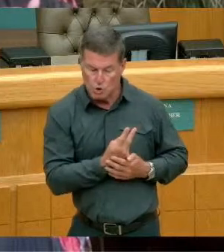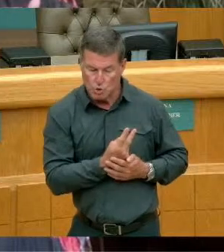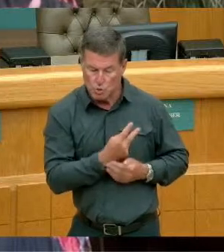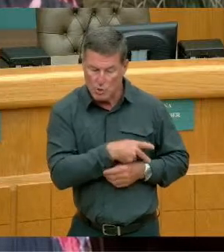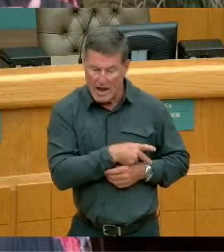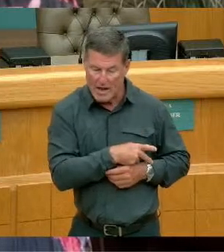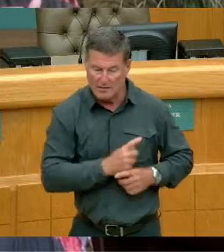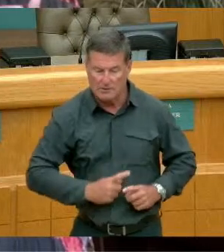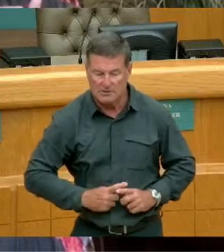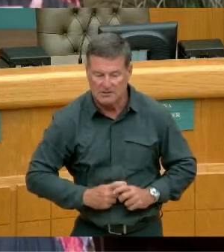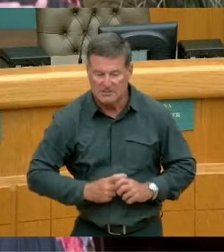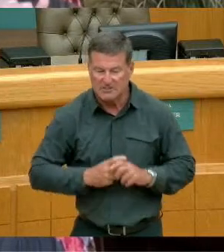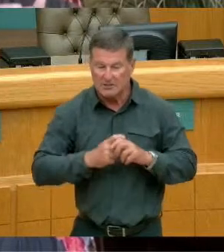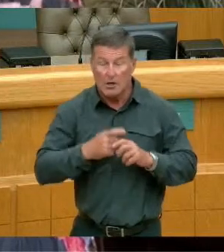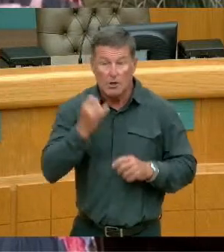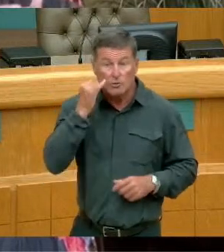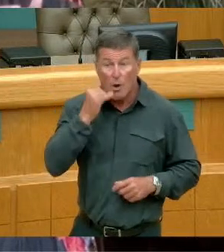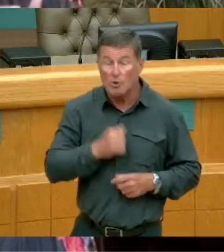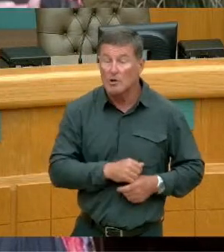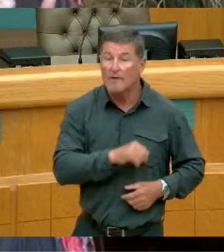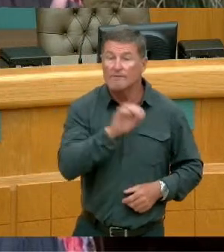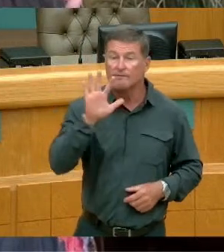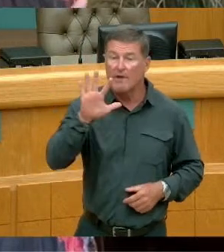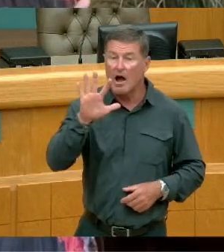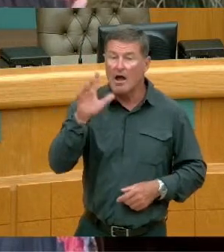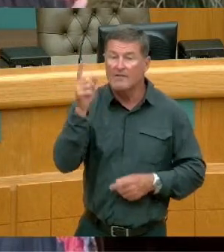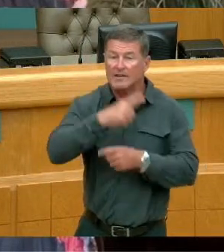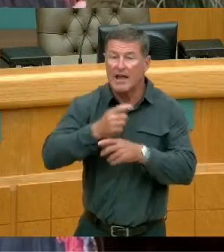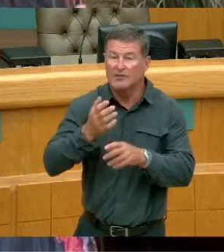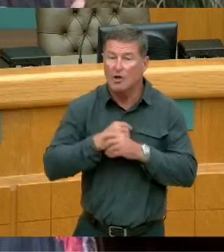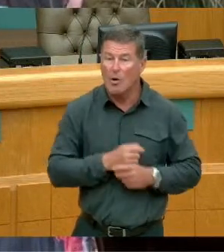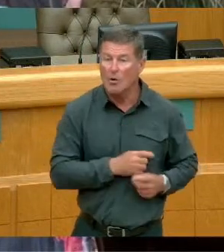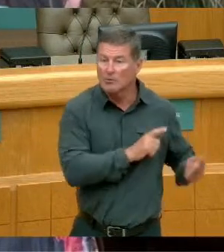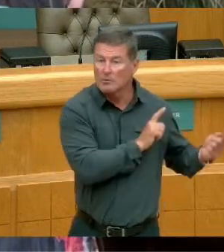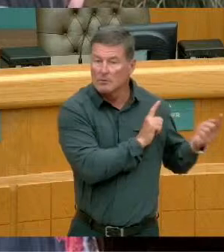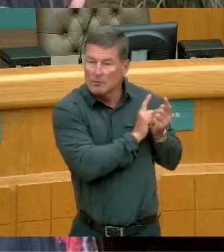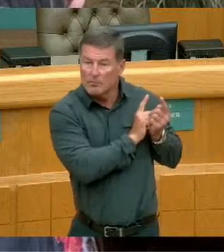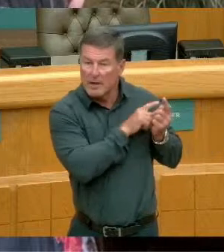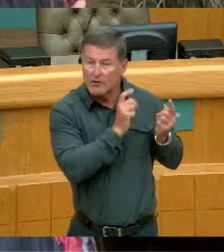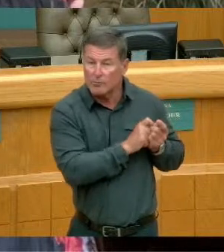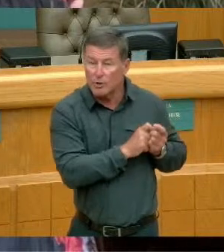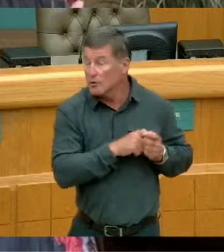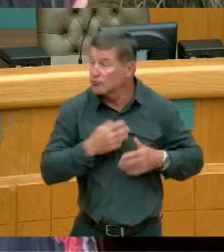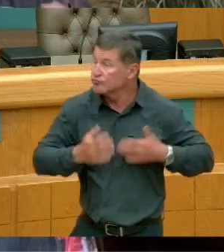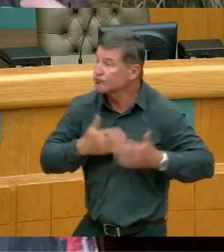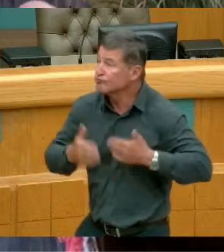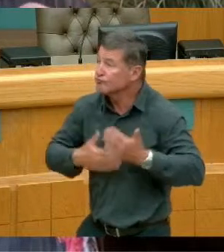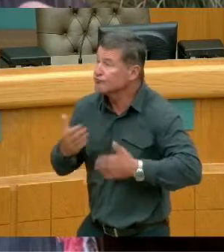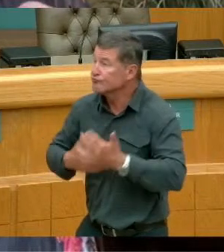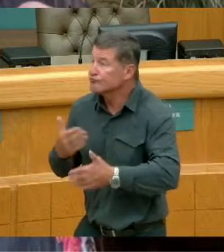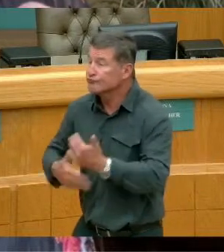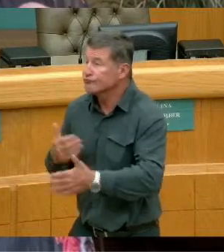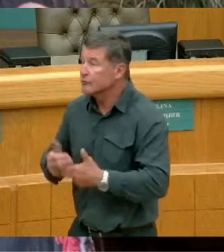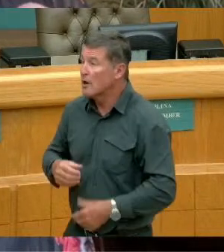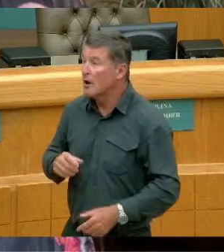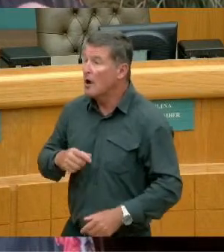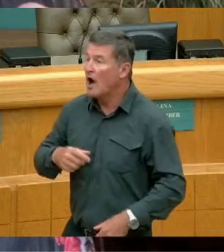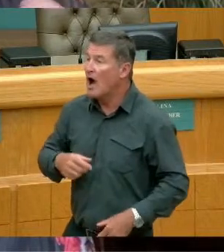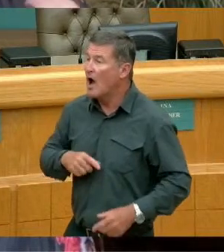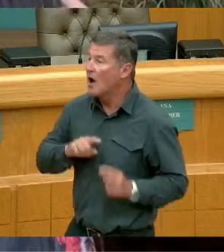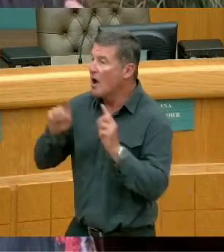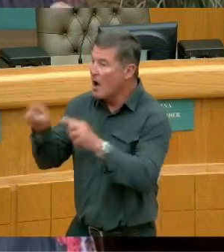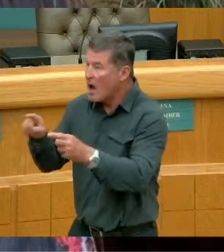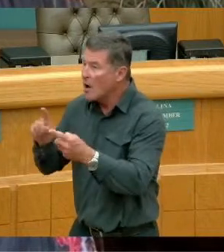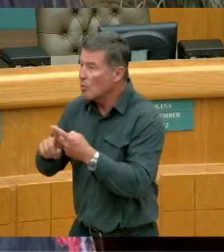in contact with a COVID-19 positive person, and it's day 5, and I went and I got a test. And I know I'm a critical